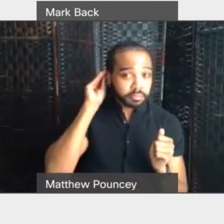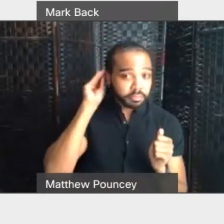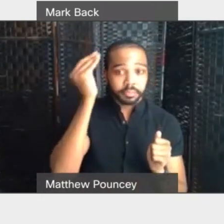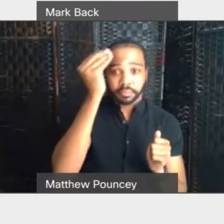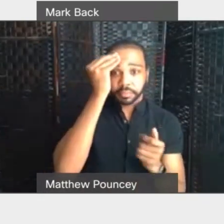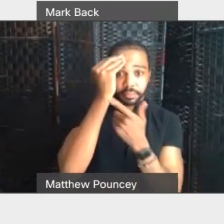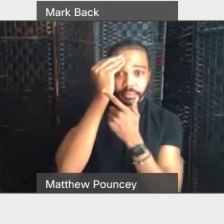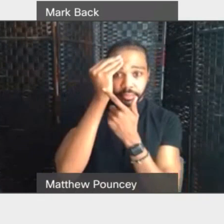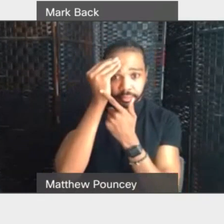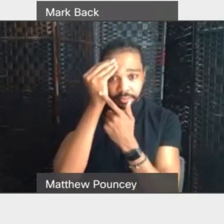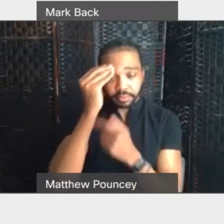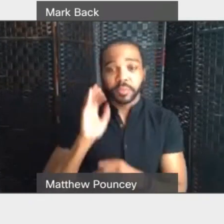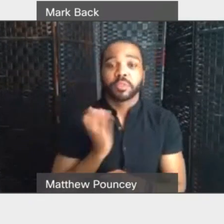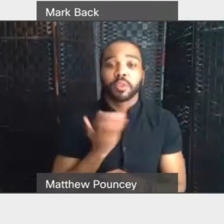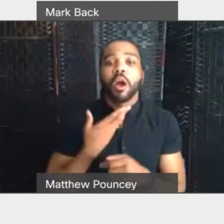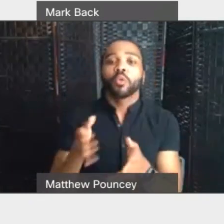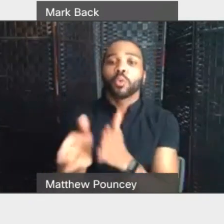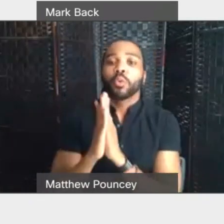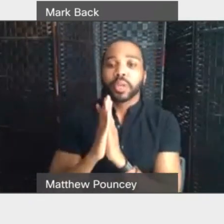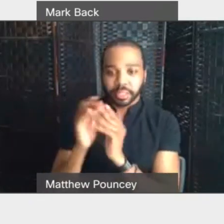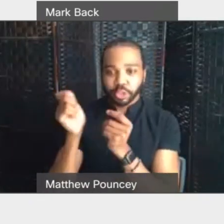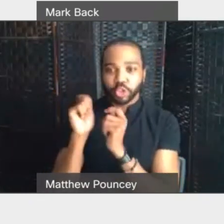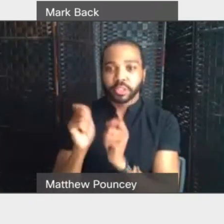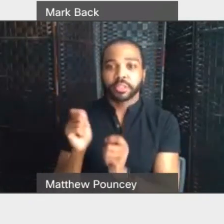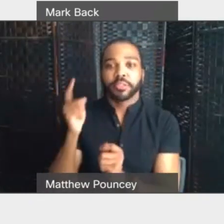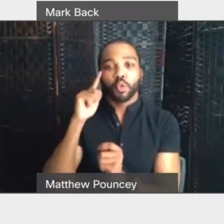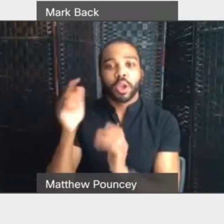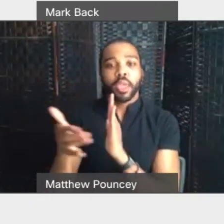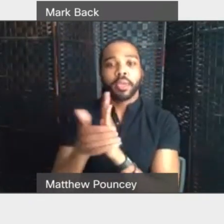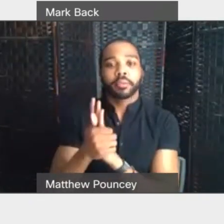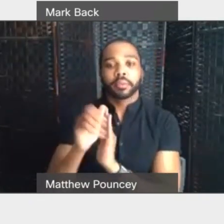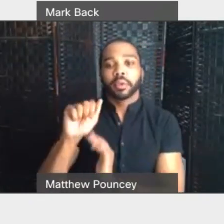our requested changes to the Appendix K.